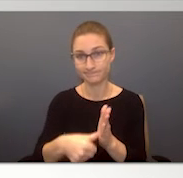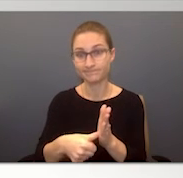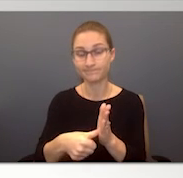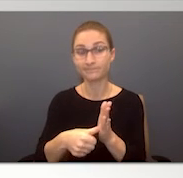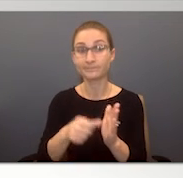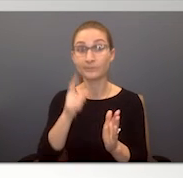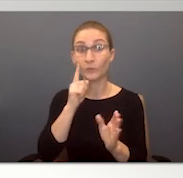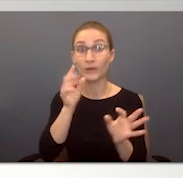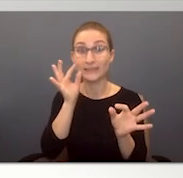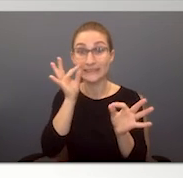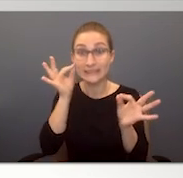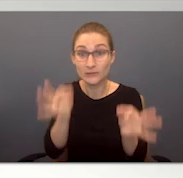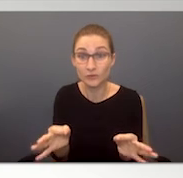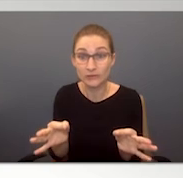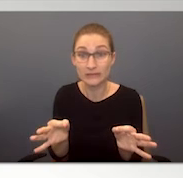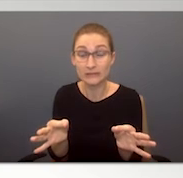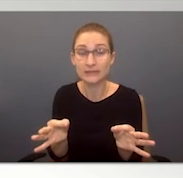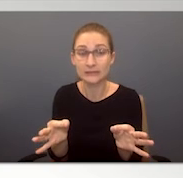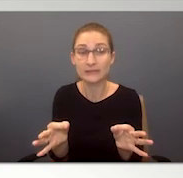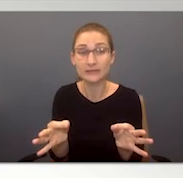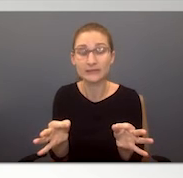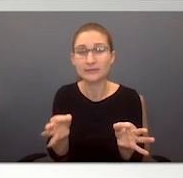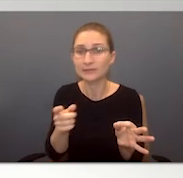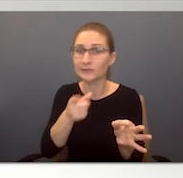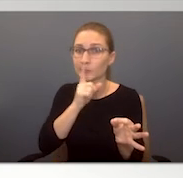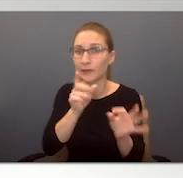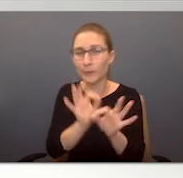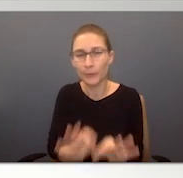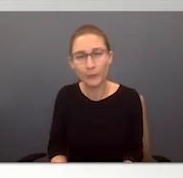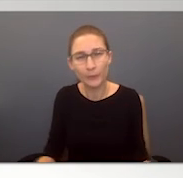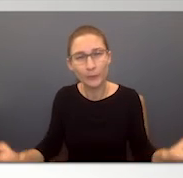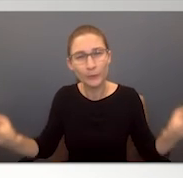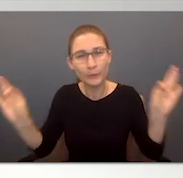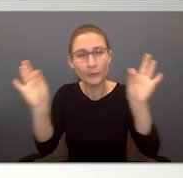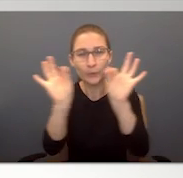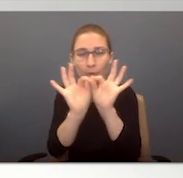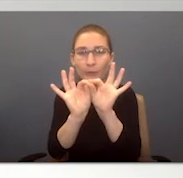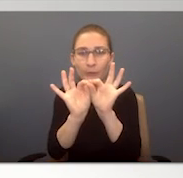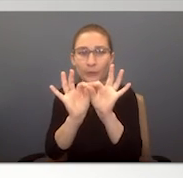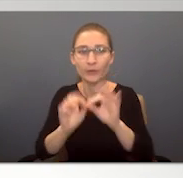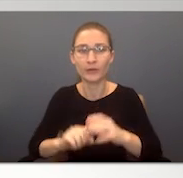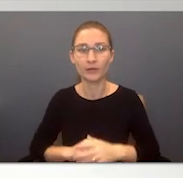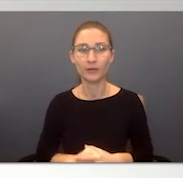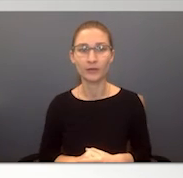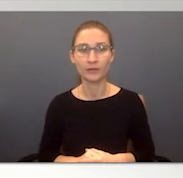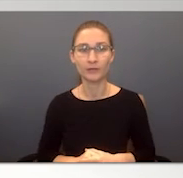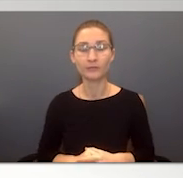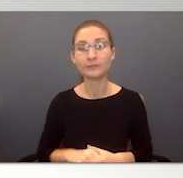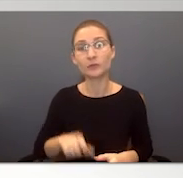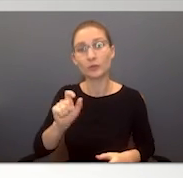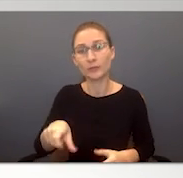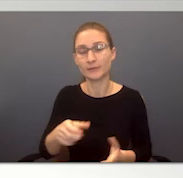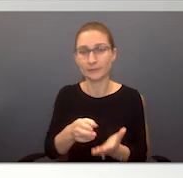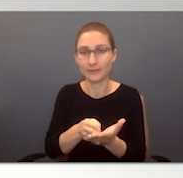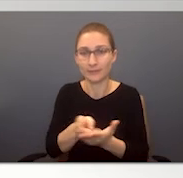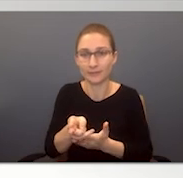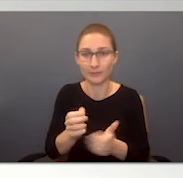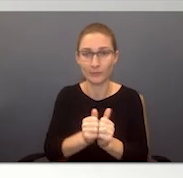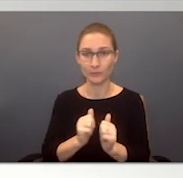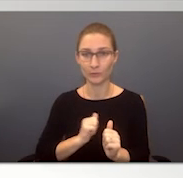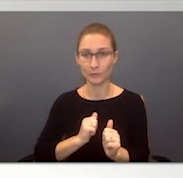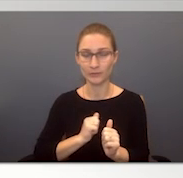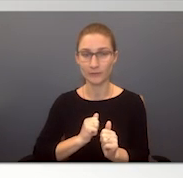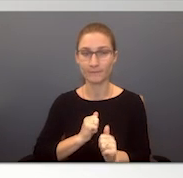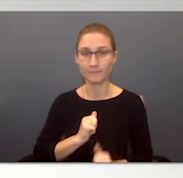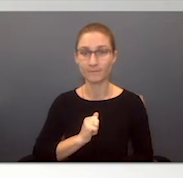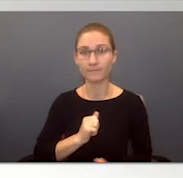So again, completing the decision, because it's such a big deal. Do the self-assessment. Be